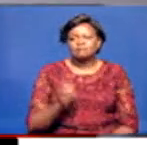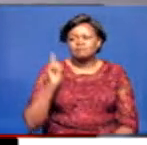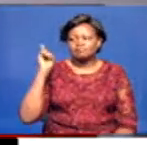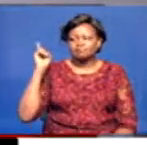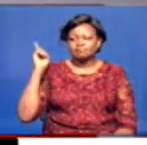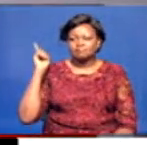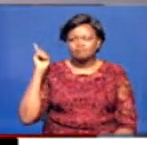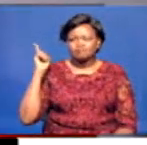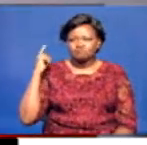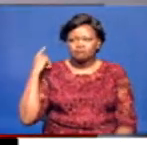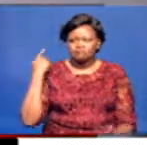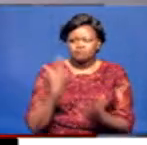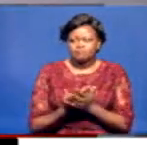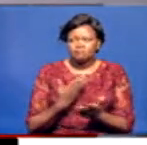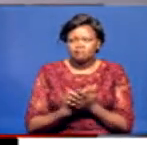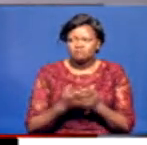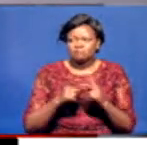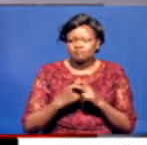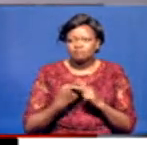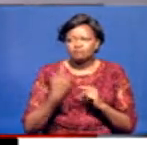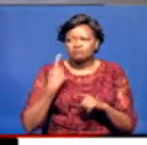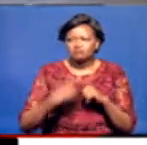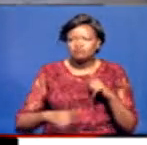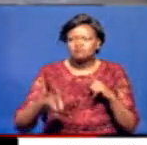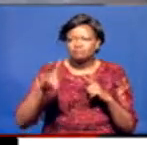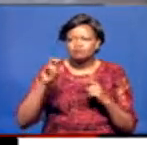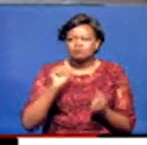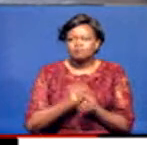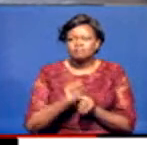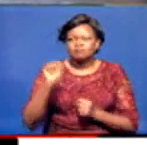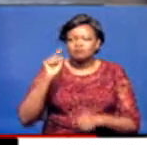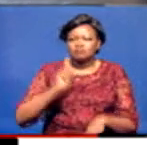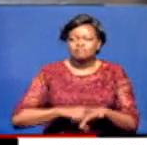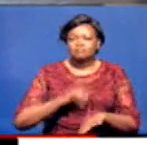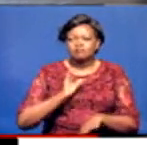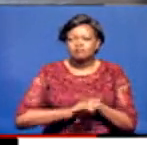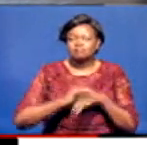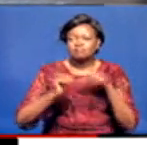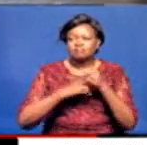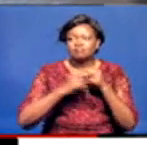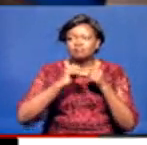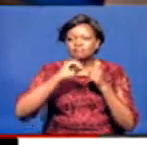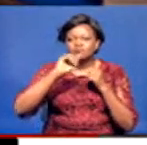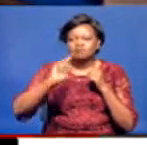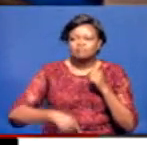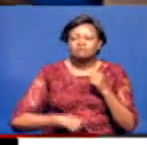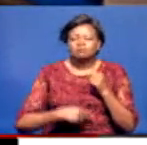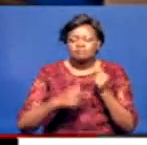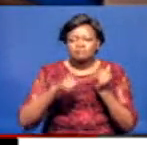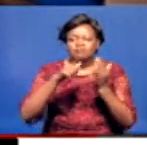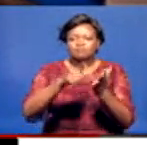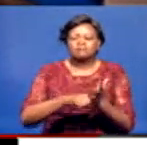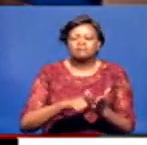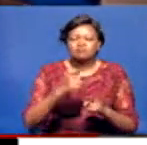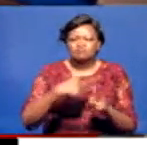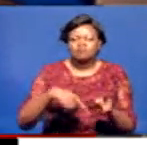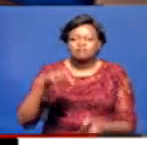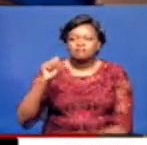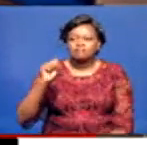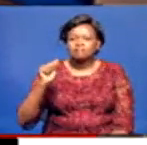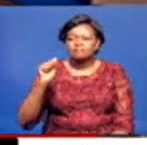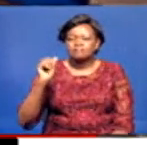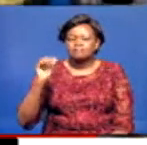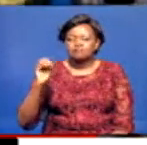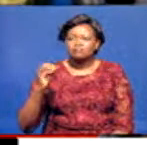present enterprise kicked off in 2015 when he secured a 70,000 shilling loan from a SACCO. At the time, he had set up shop